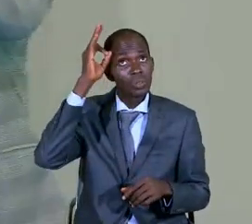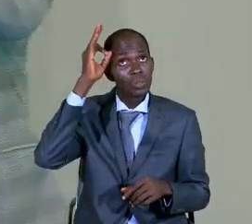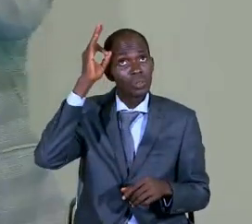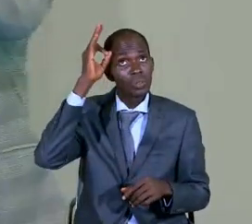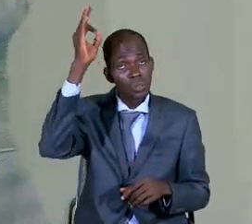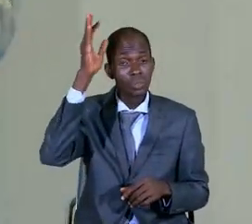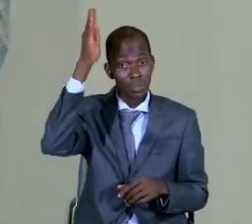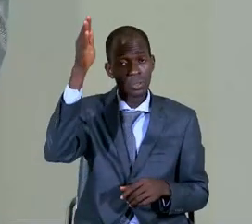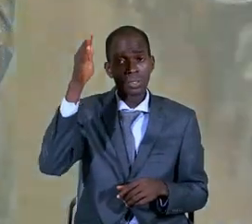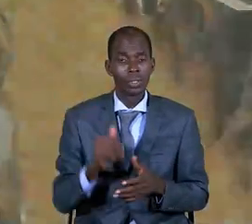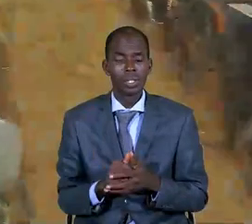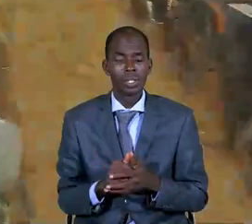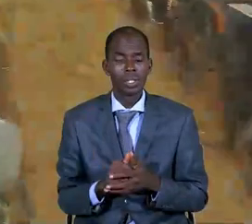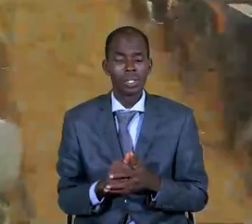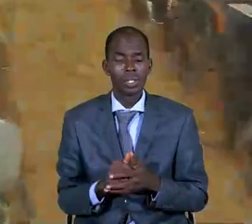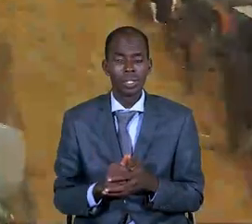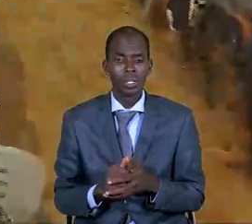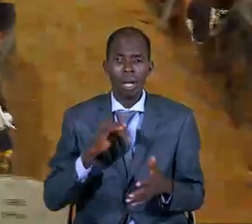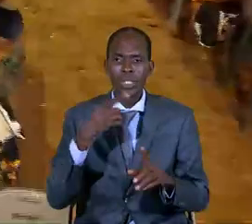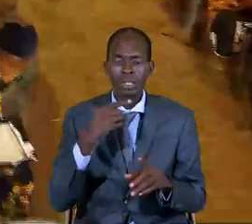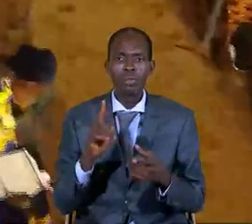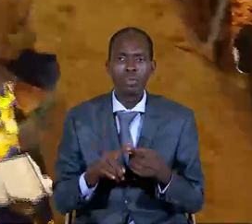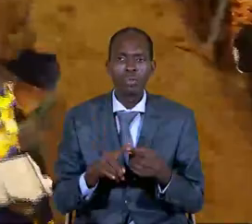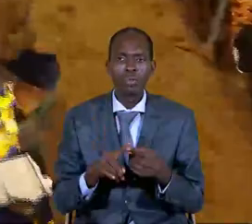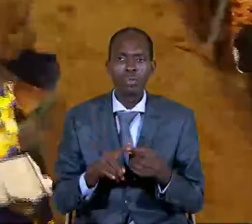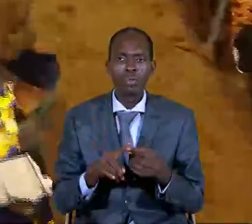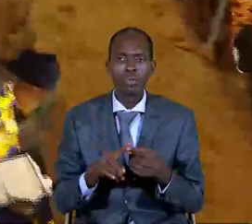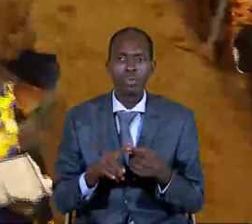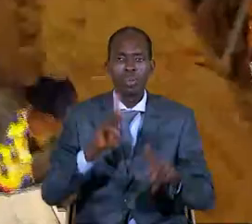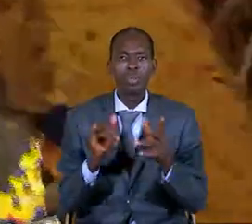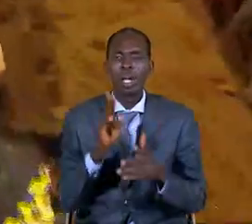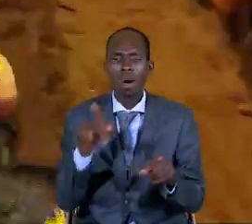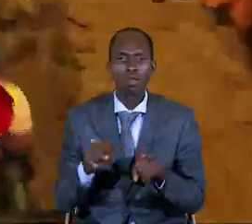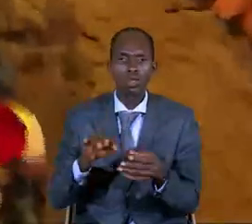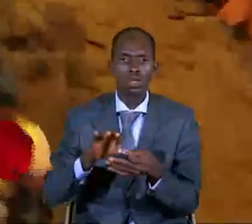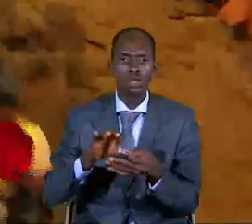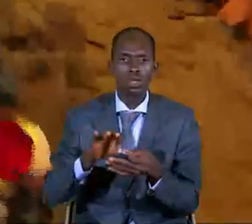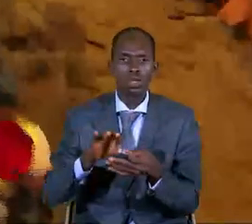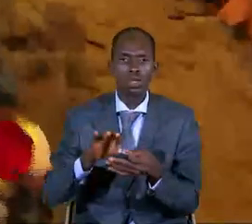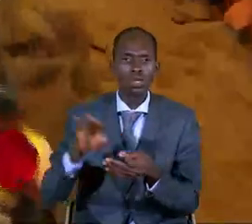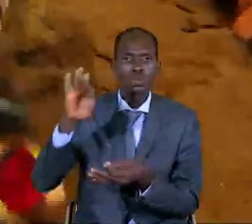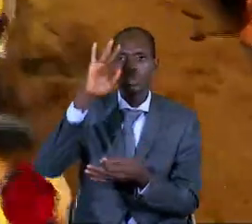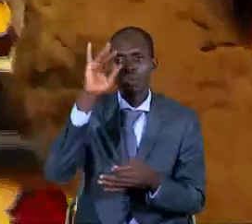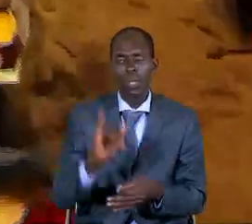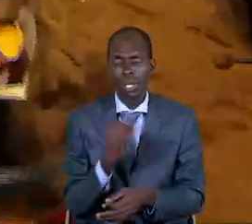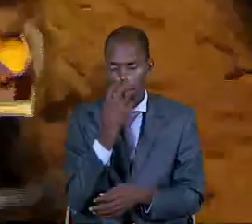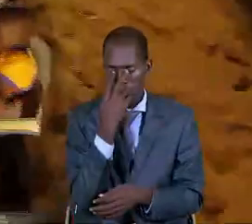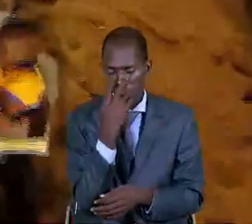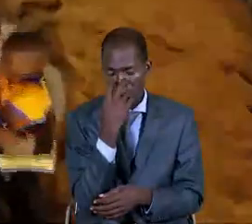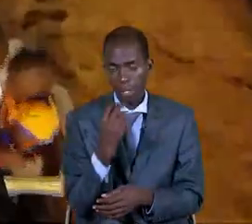to those who are spiritually blind as well. I'm talking to those who are morally